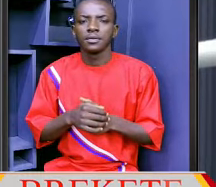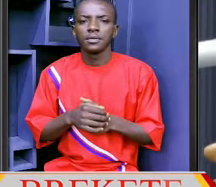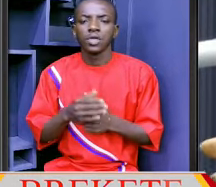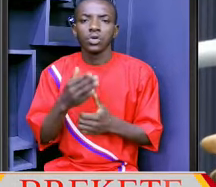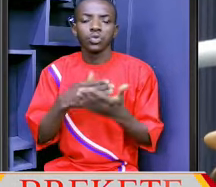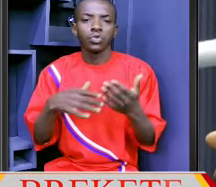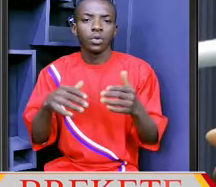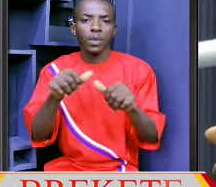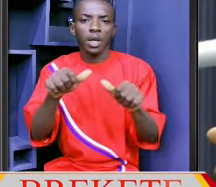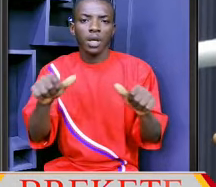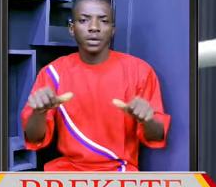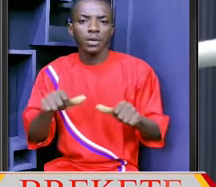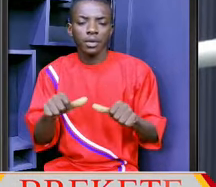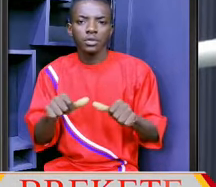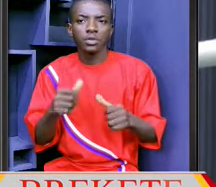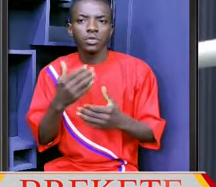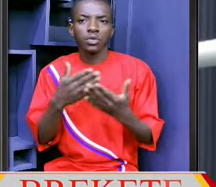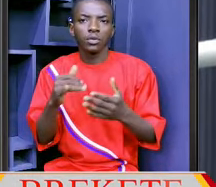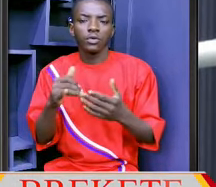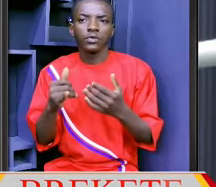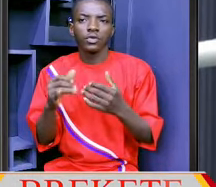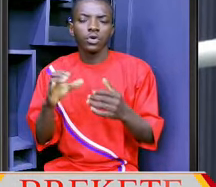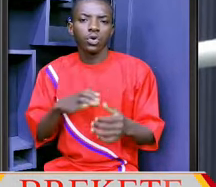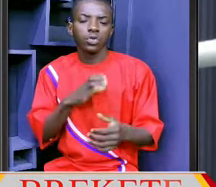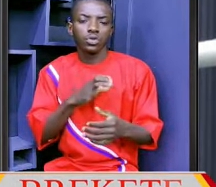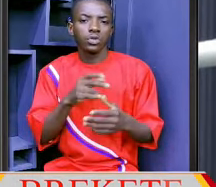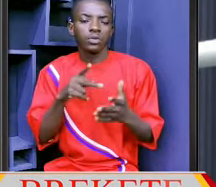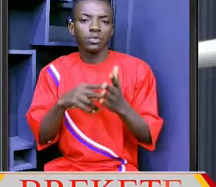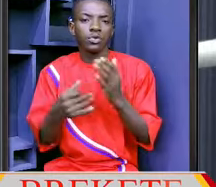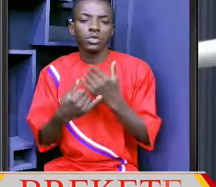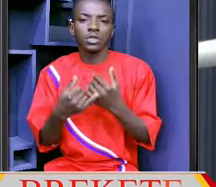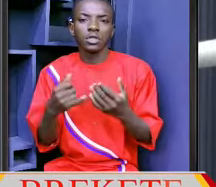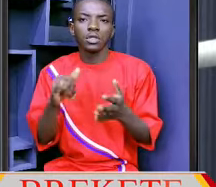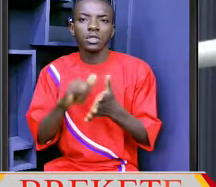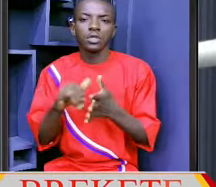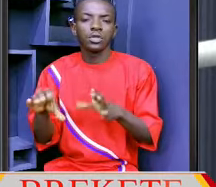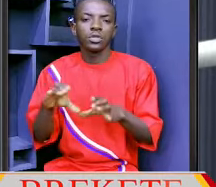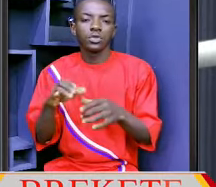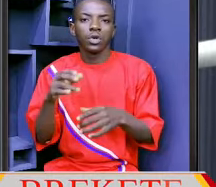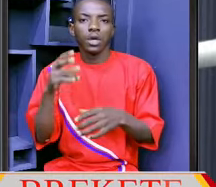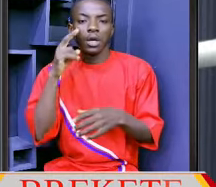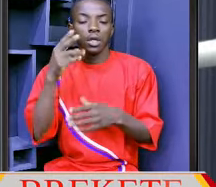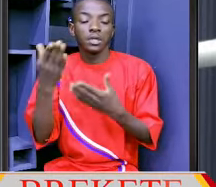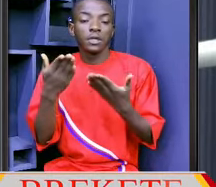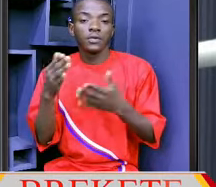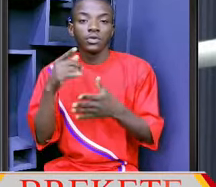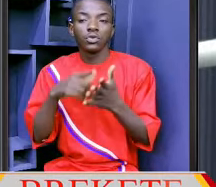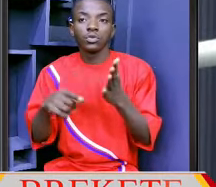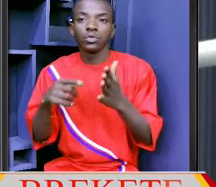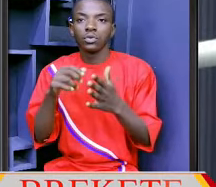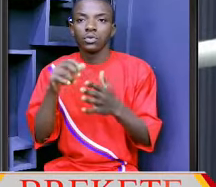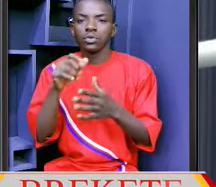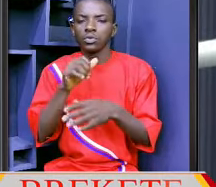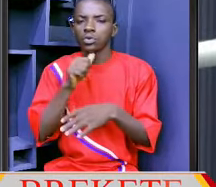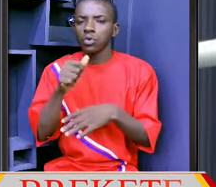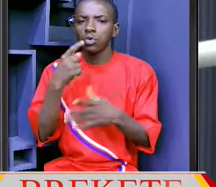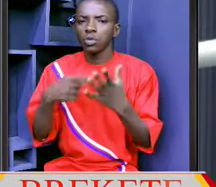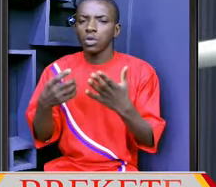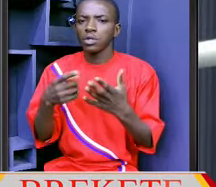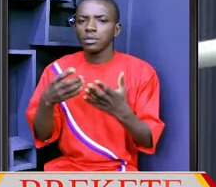In some areas, some of the constituency projects where they do now eye service, no be waiting the people need be